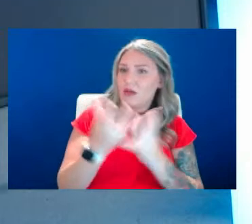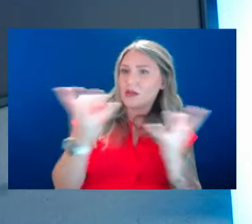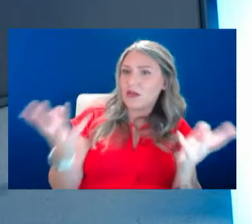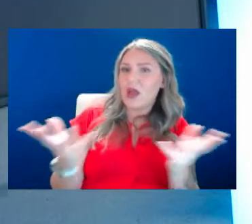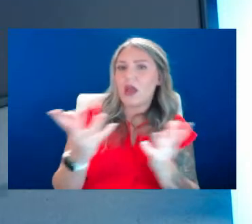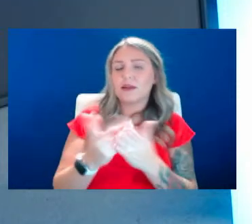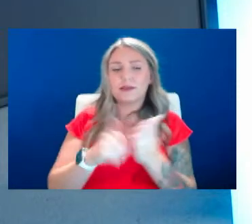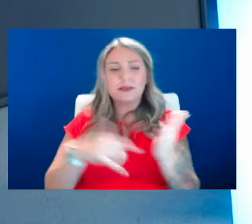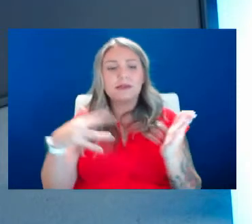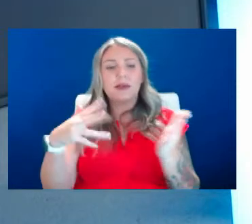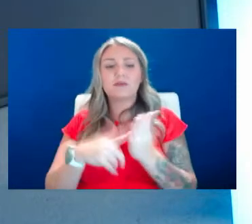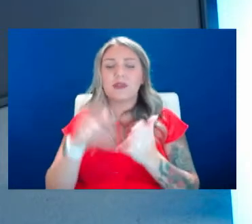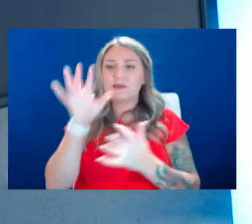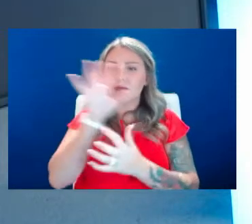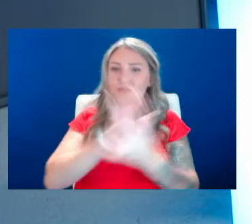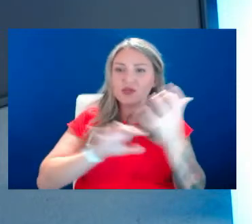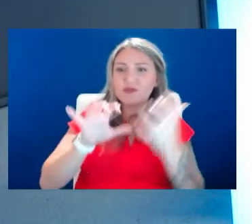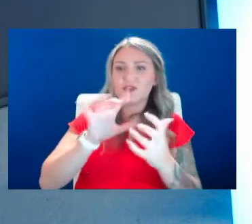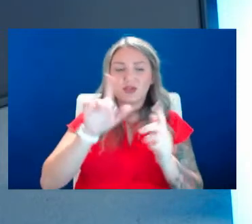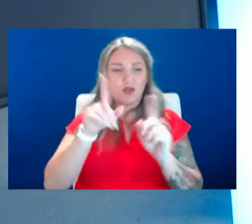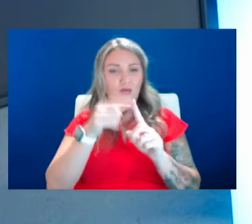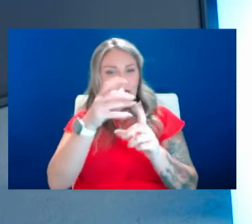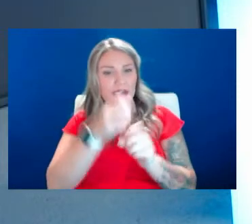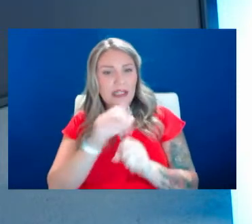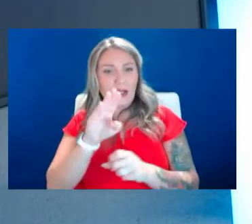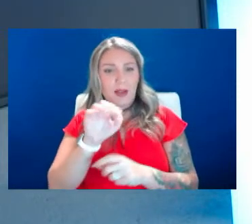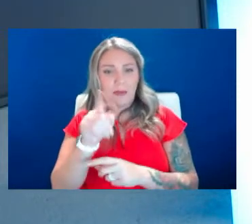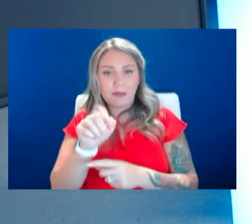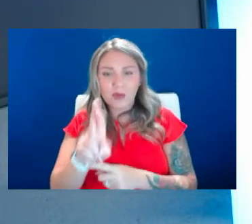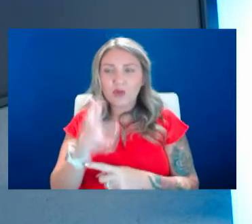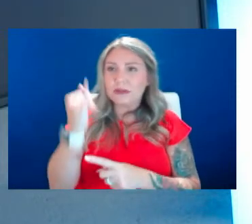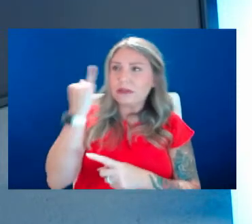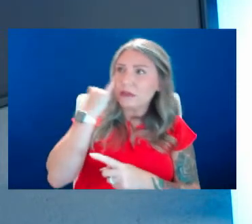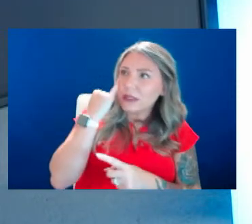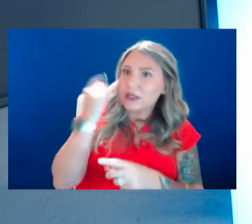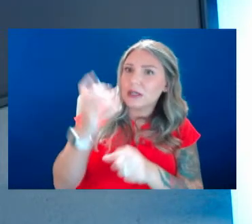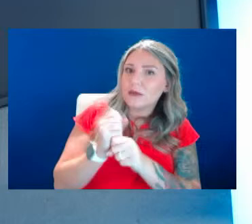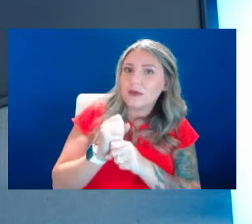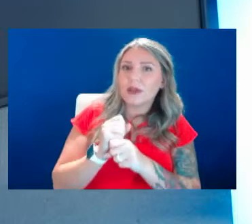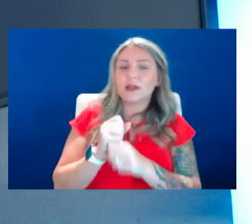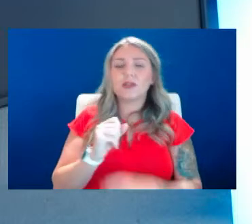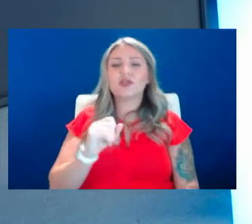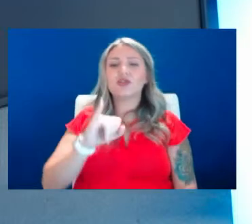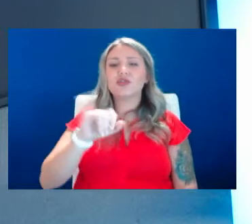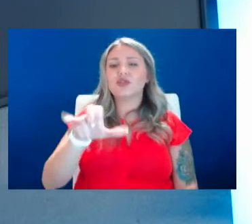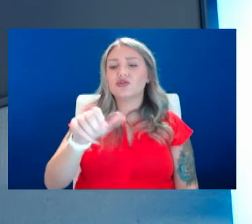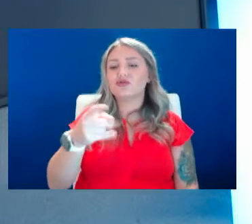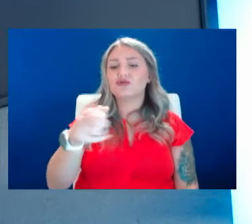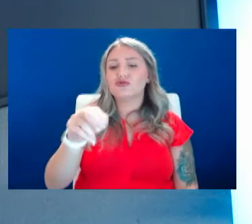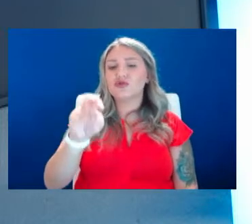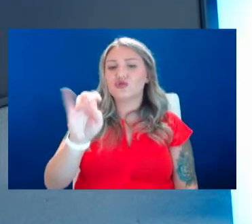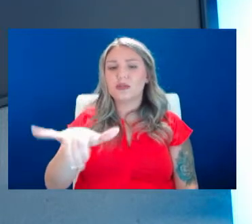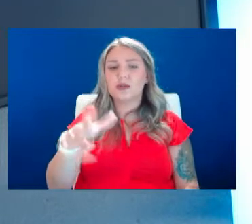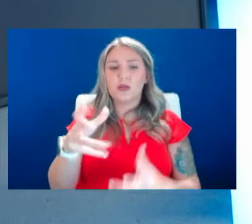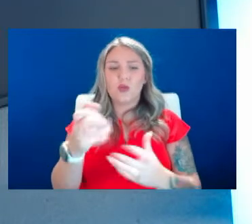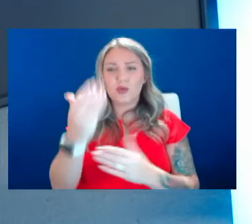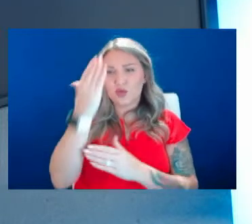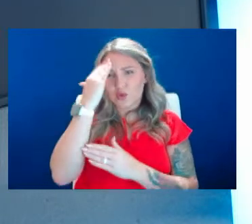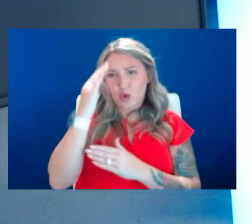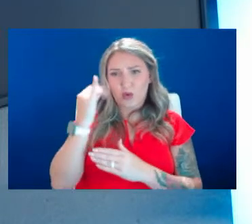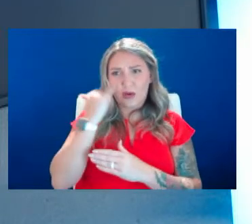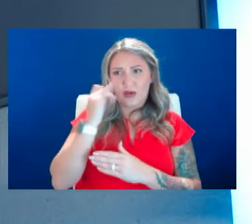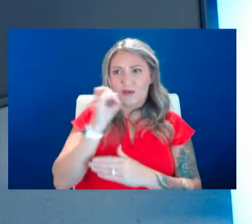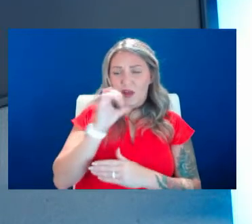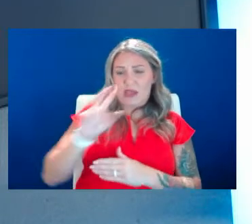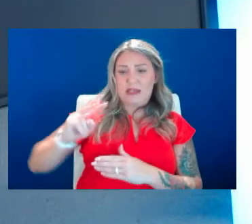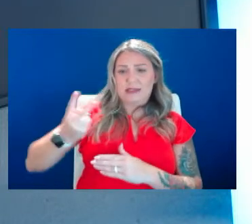confusion about when to get the booster, if to get the booster. Yeah. Jeannie wants to know, if you didn't get your second booster, should you skip